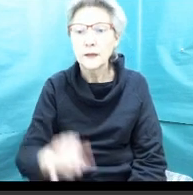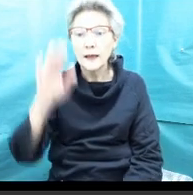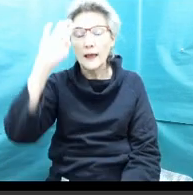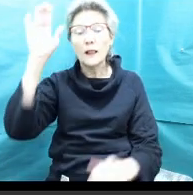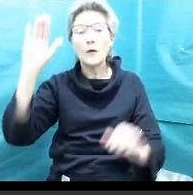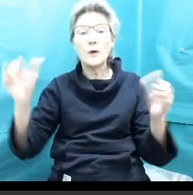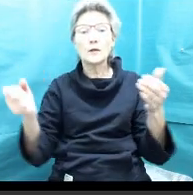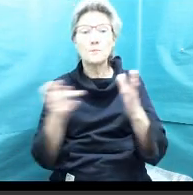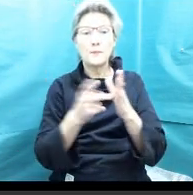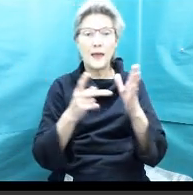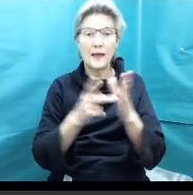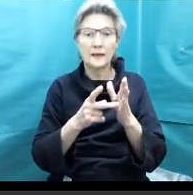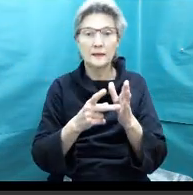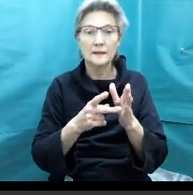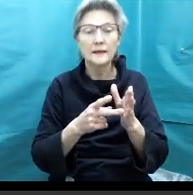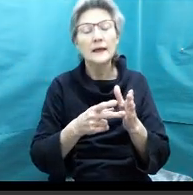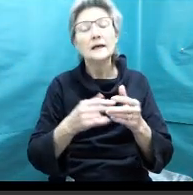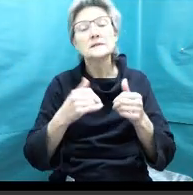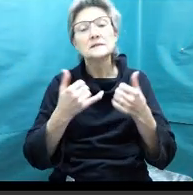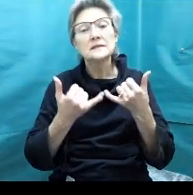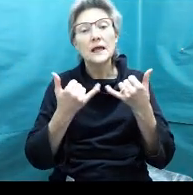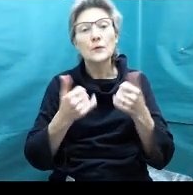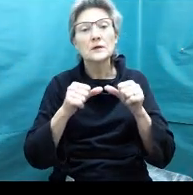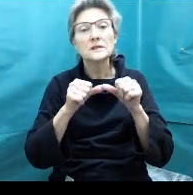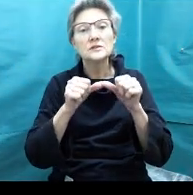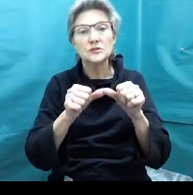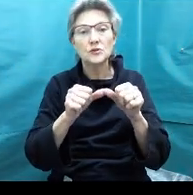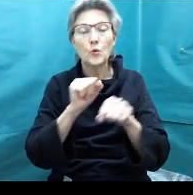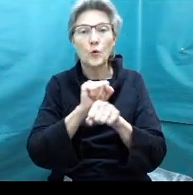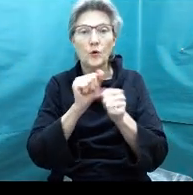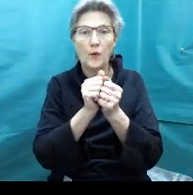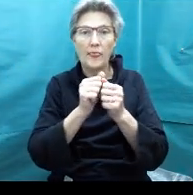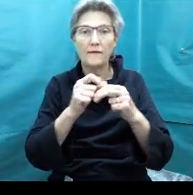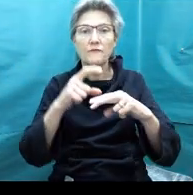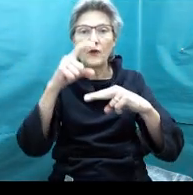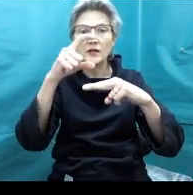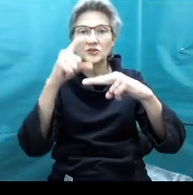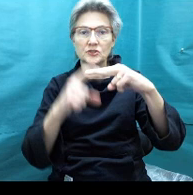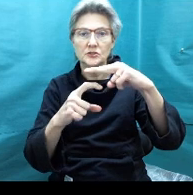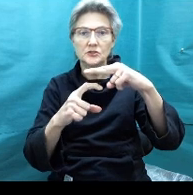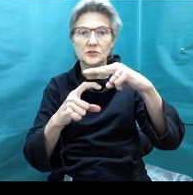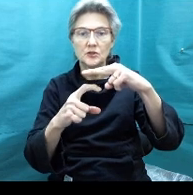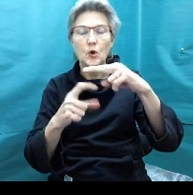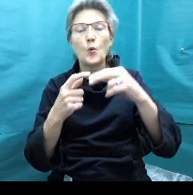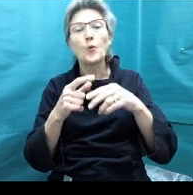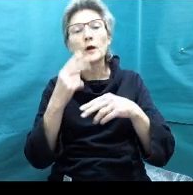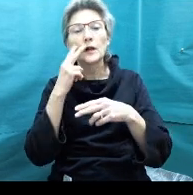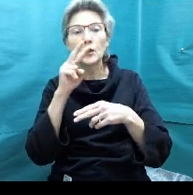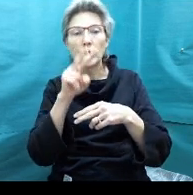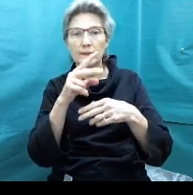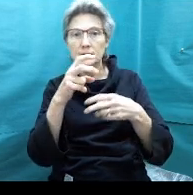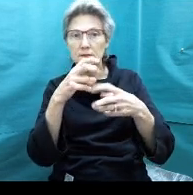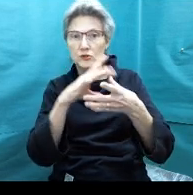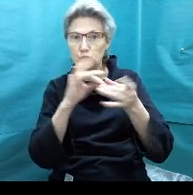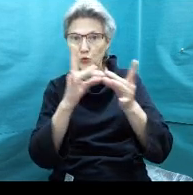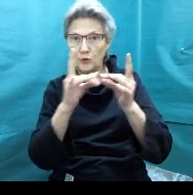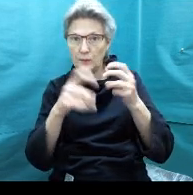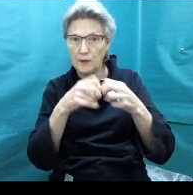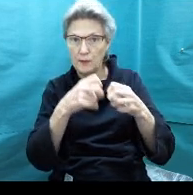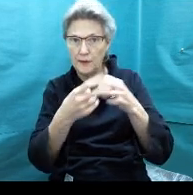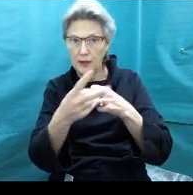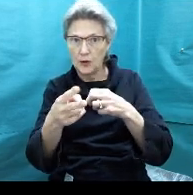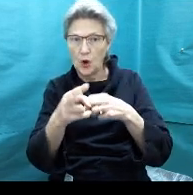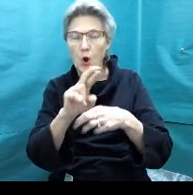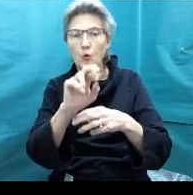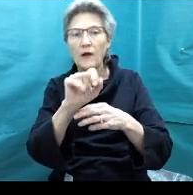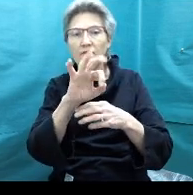Hello and welcome back. Today we're going to continue our work with fractions. We're going to take a look at this problem right here.